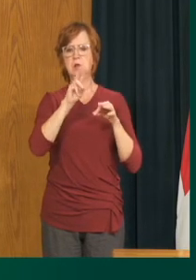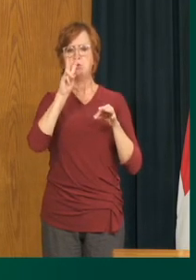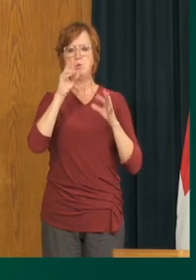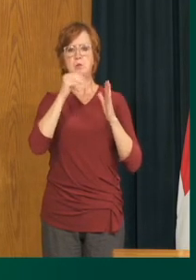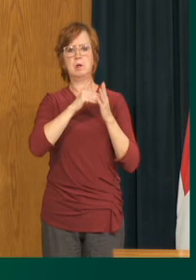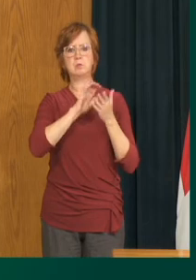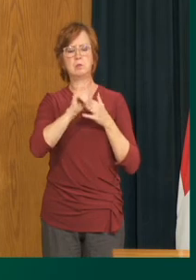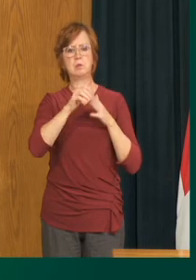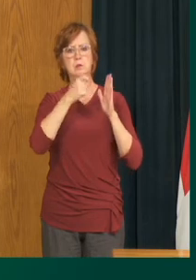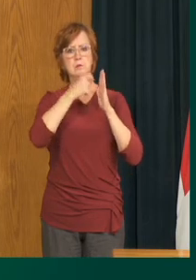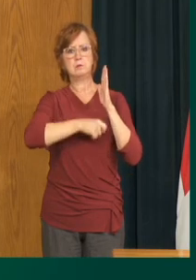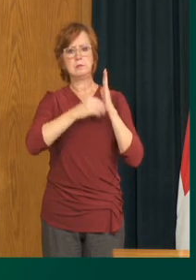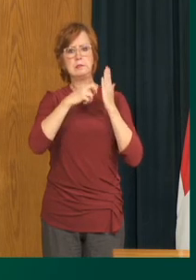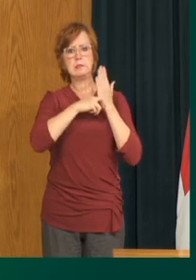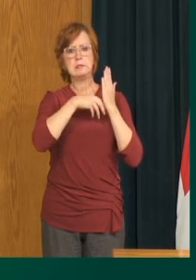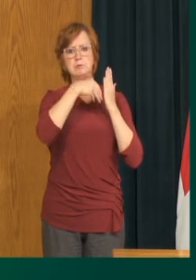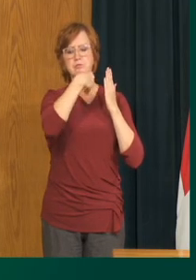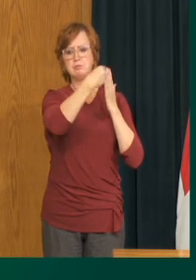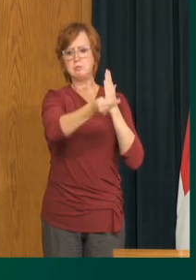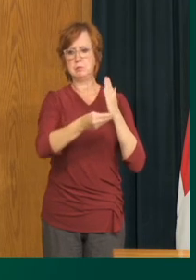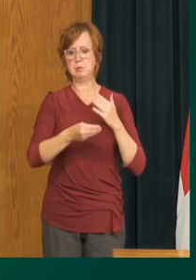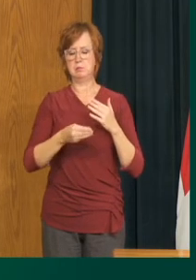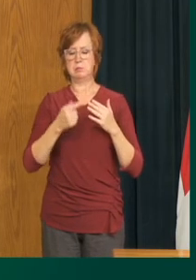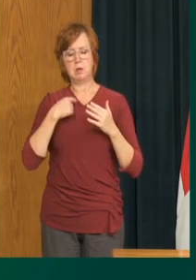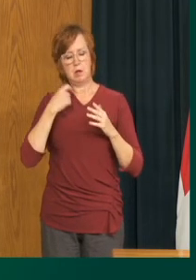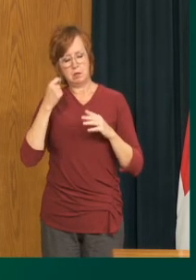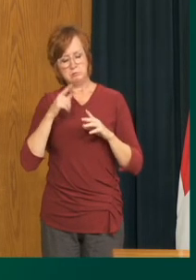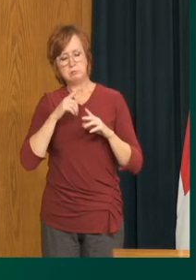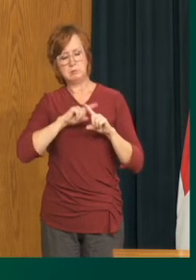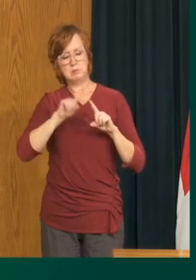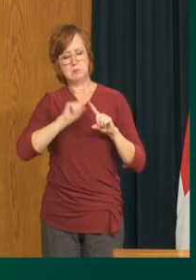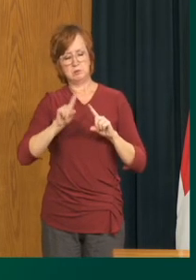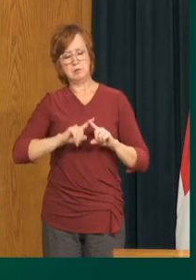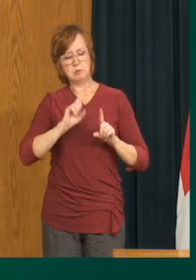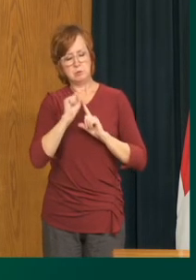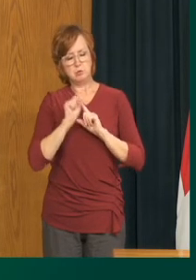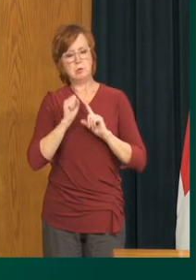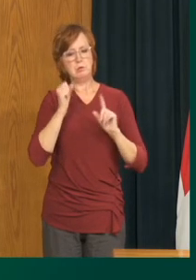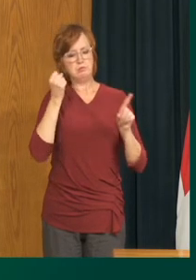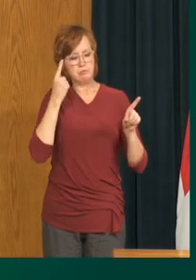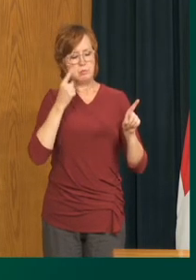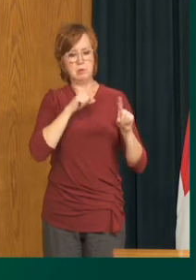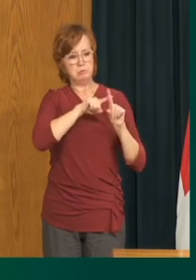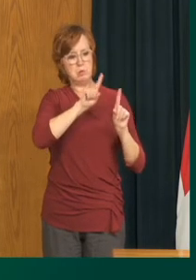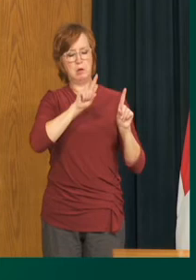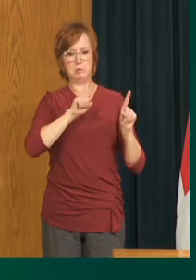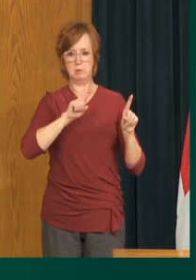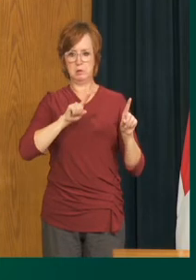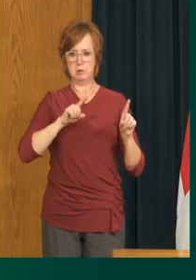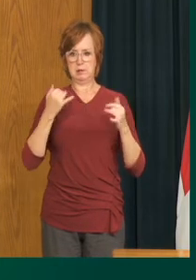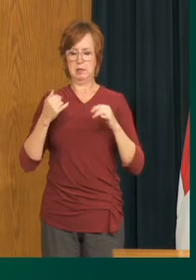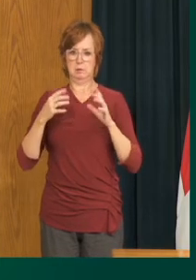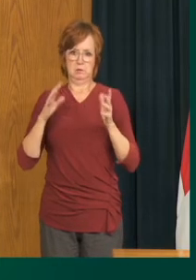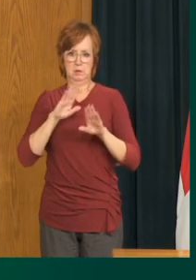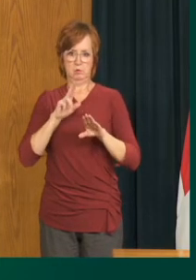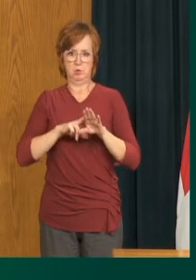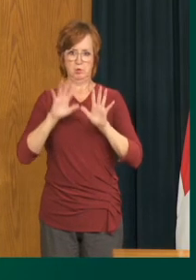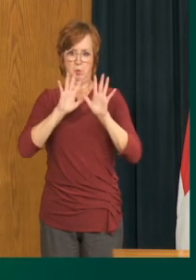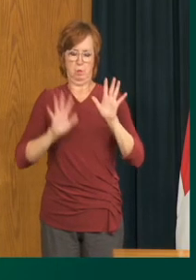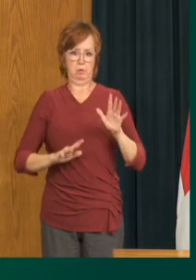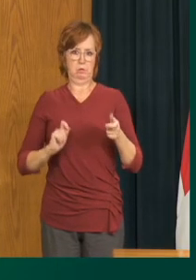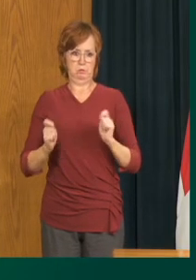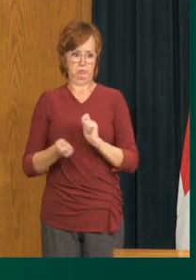going to be different, but as people move indoors, this is a really important time to see what actually happens with this virus as